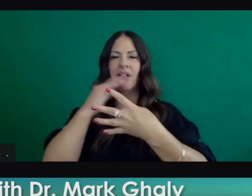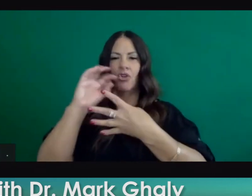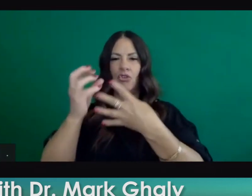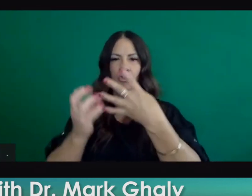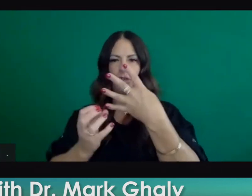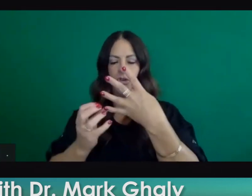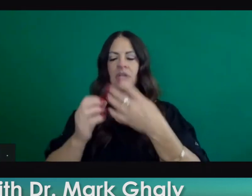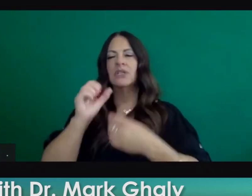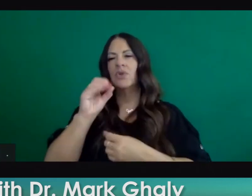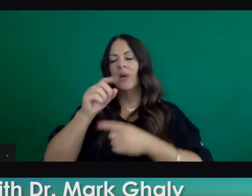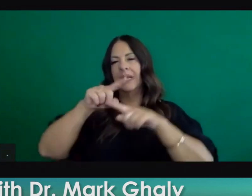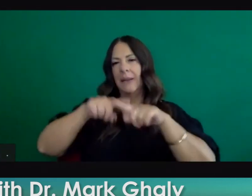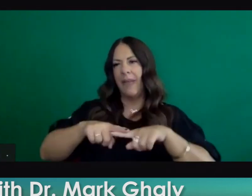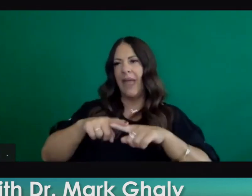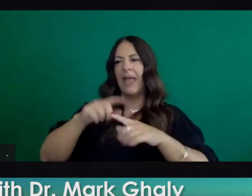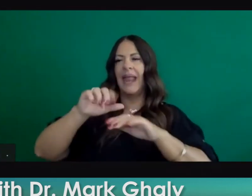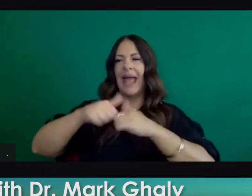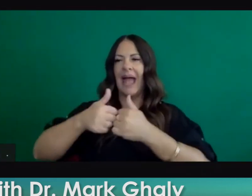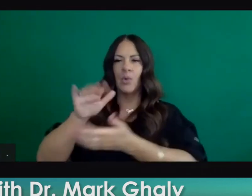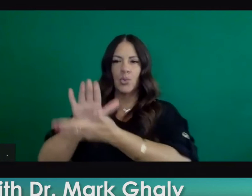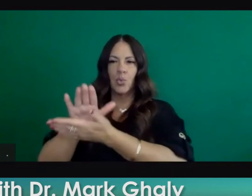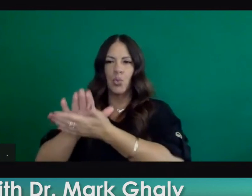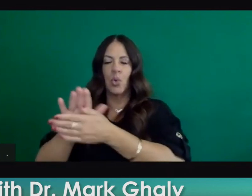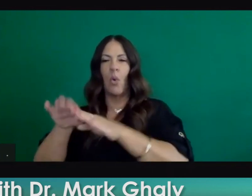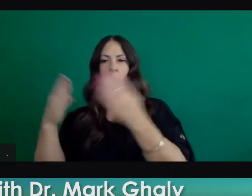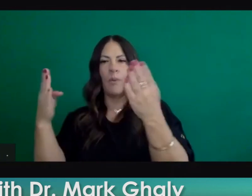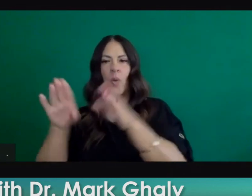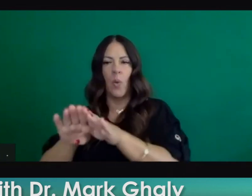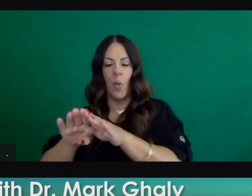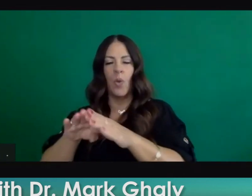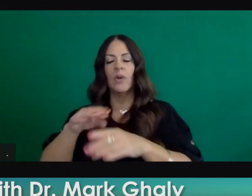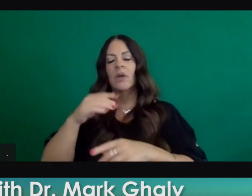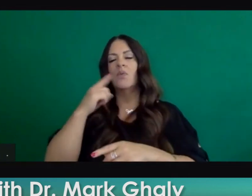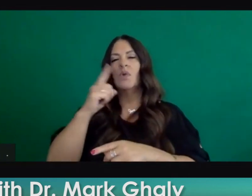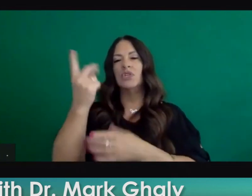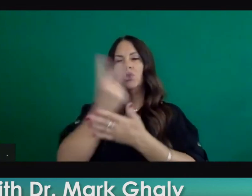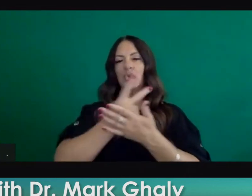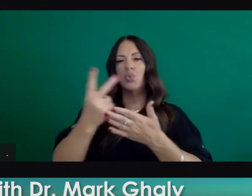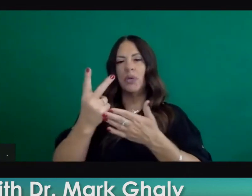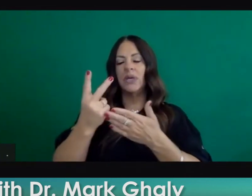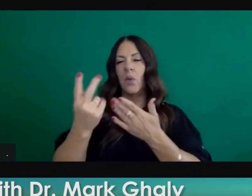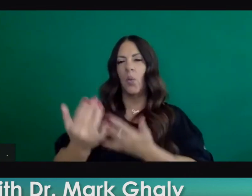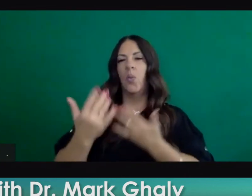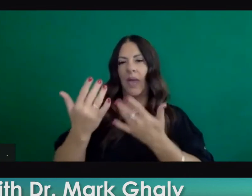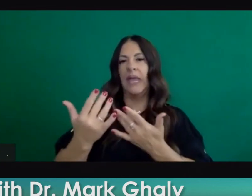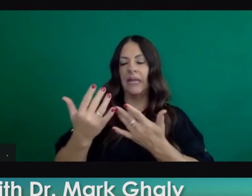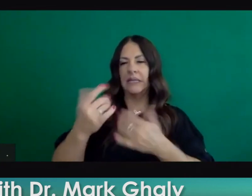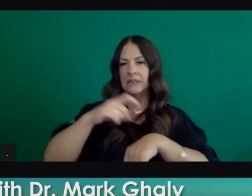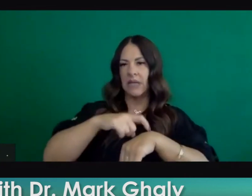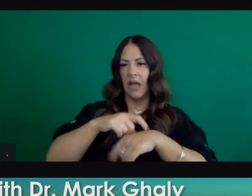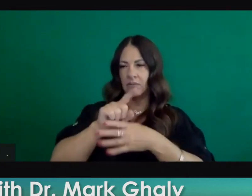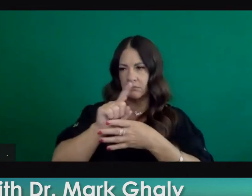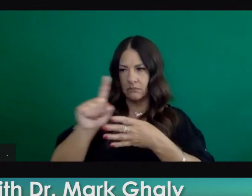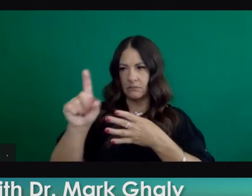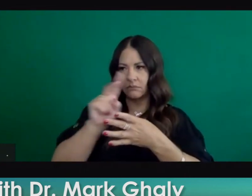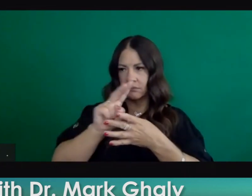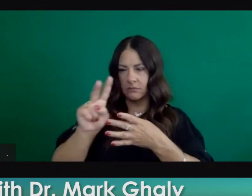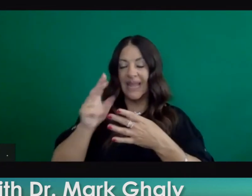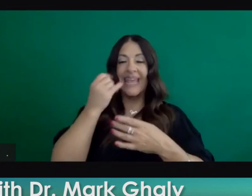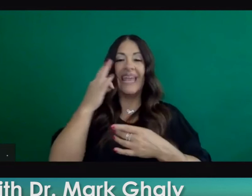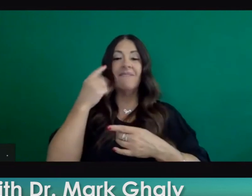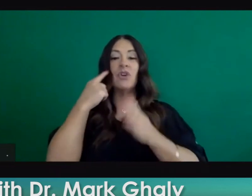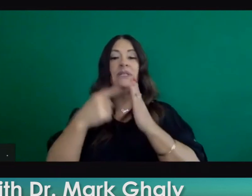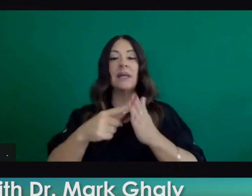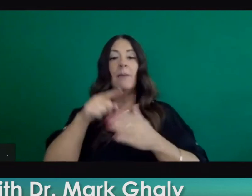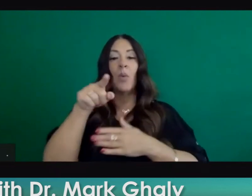the school transition works. But one of the same elements is a 2-week waiting period. So any county that became red today